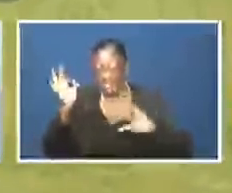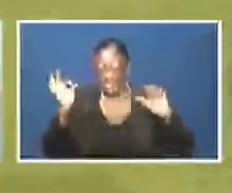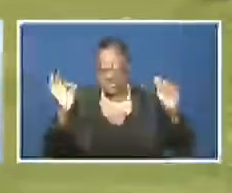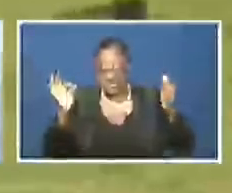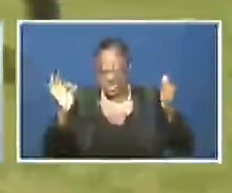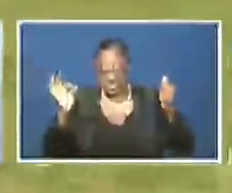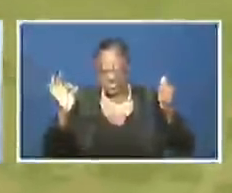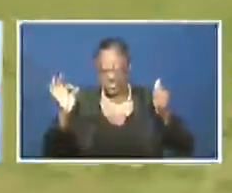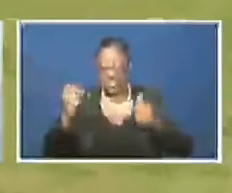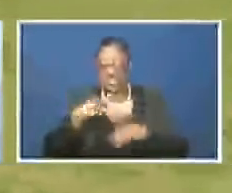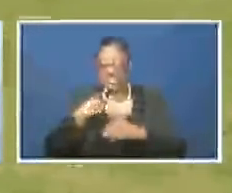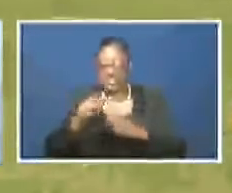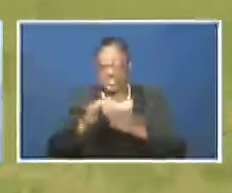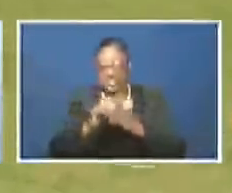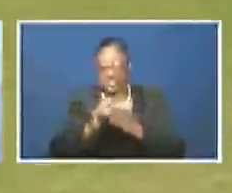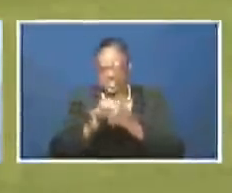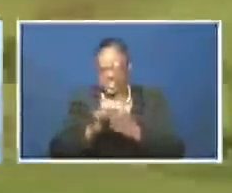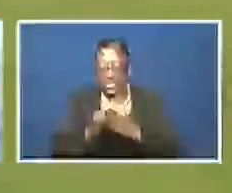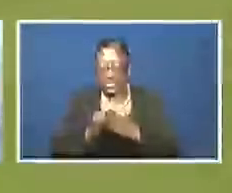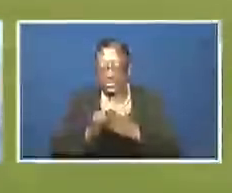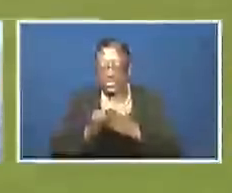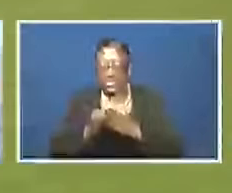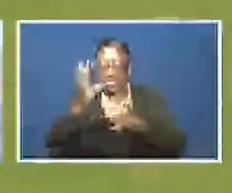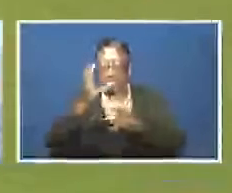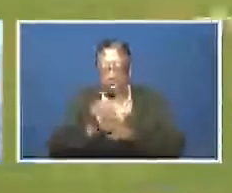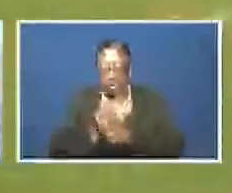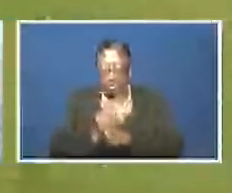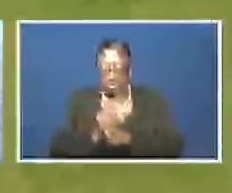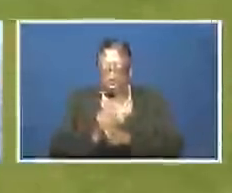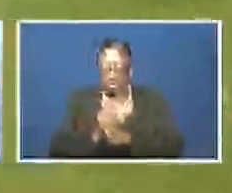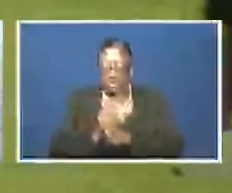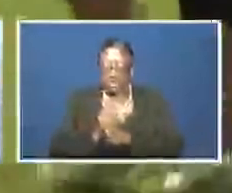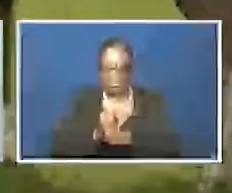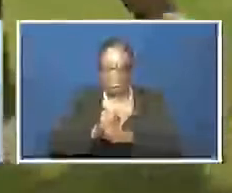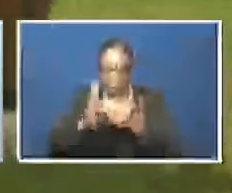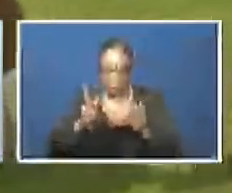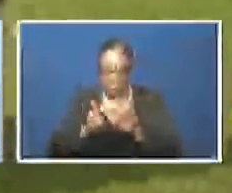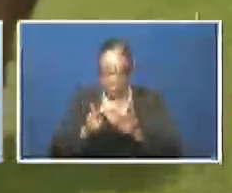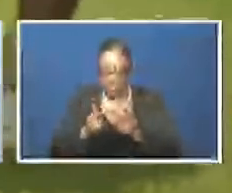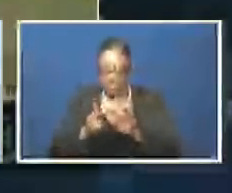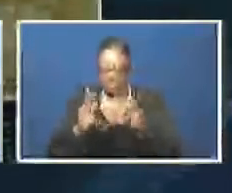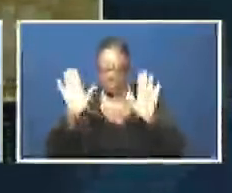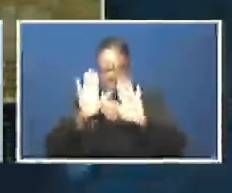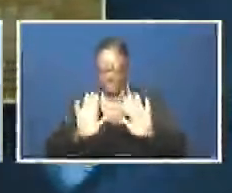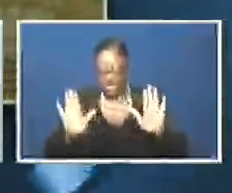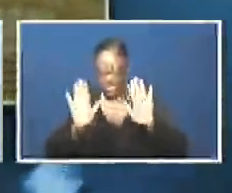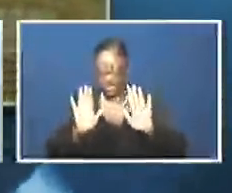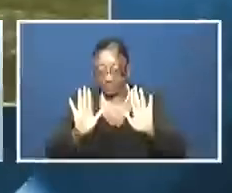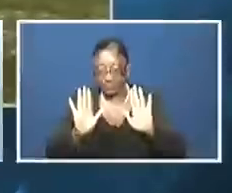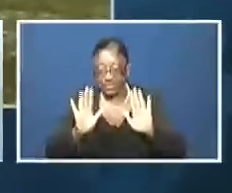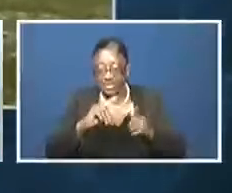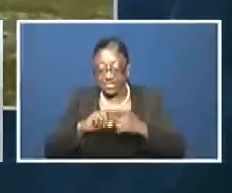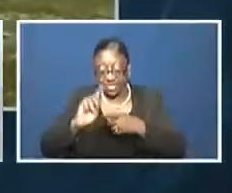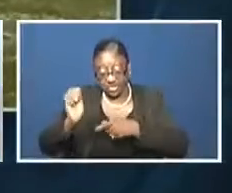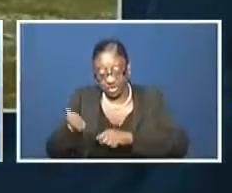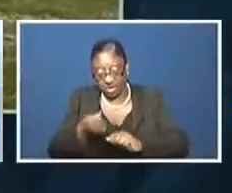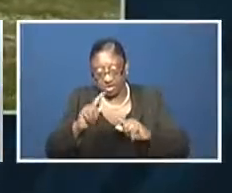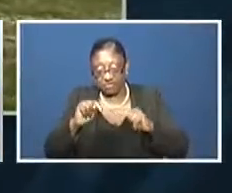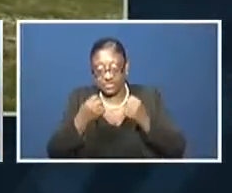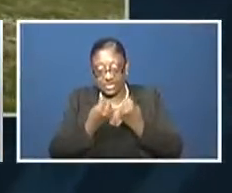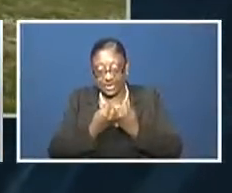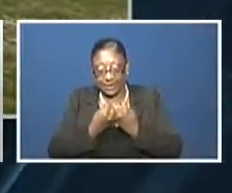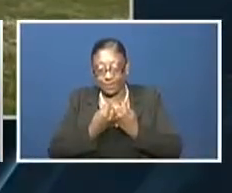the Avengers, they would lock up their spot in the men's championship game set for this Sunday. The Bahamas' junior golf team ended up